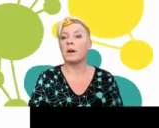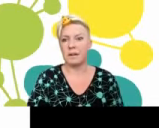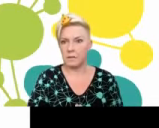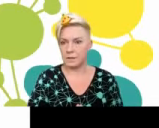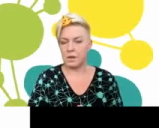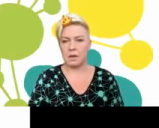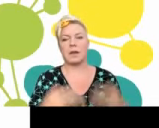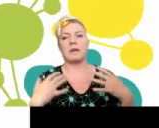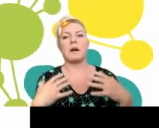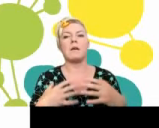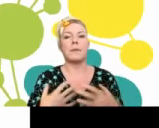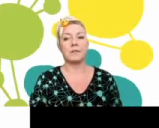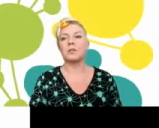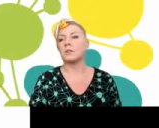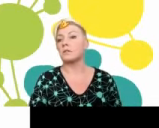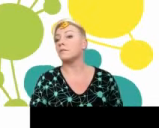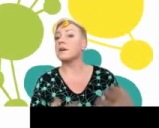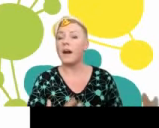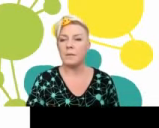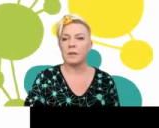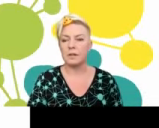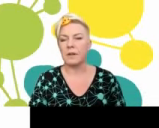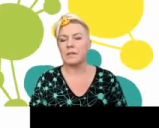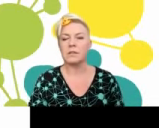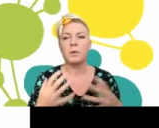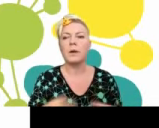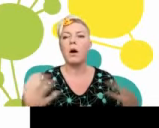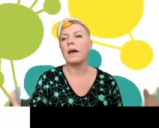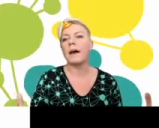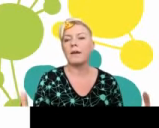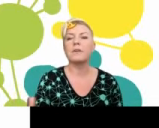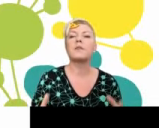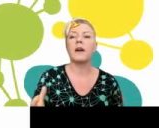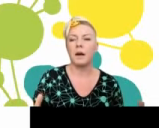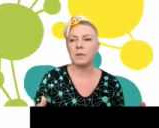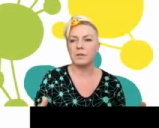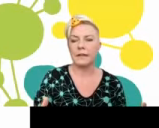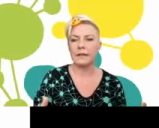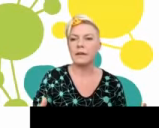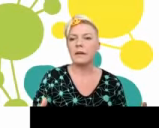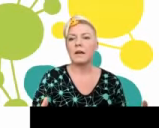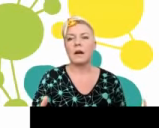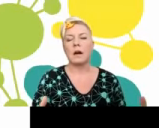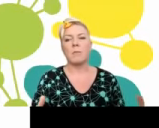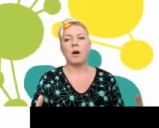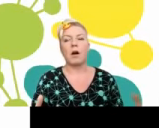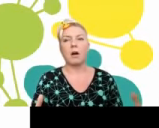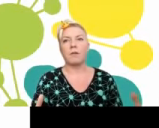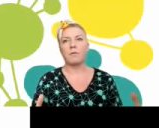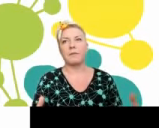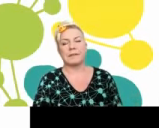right words in our mental vocabulary, right? So we all have a vocabulary